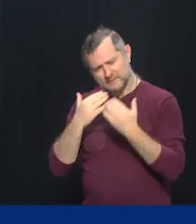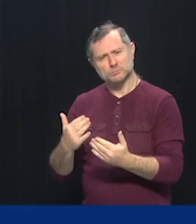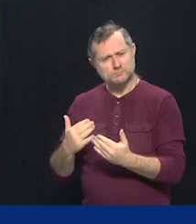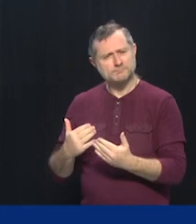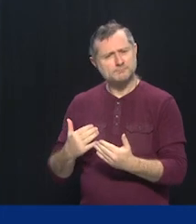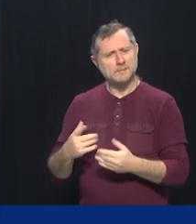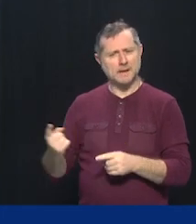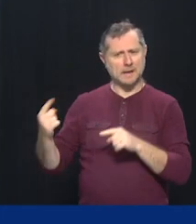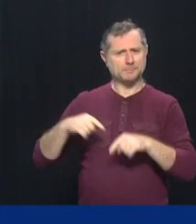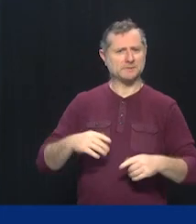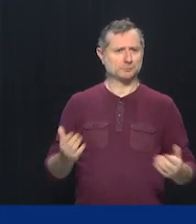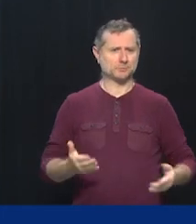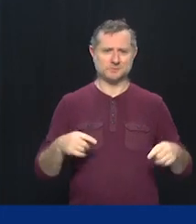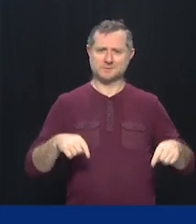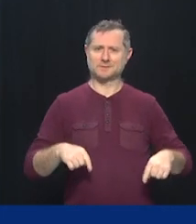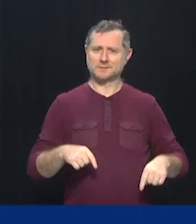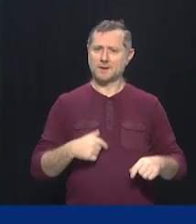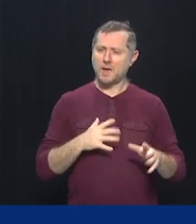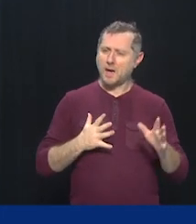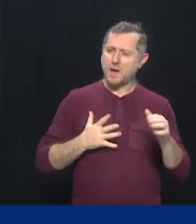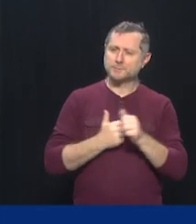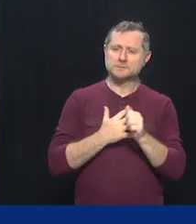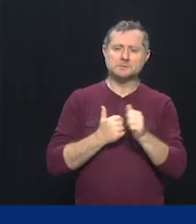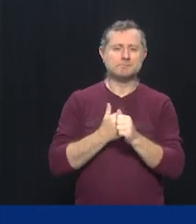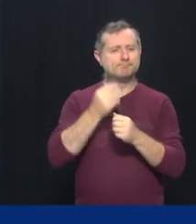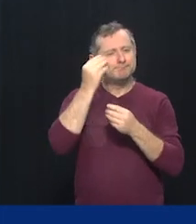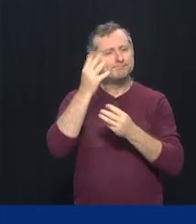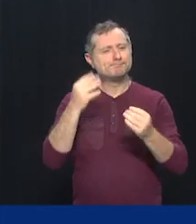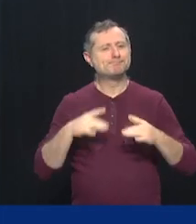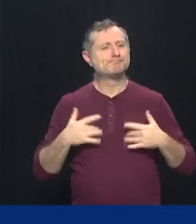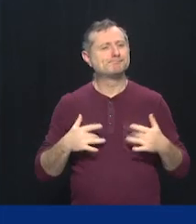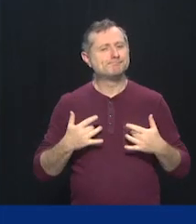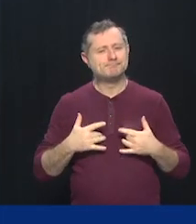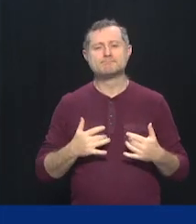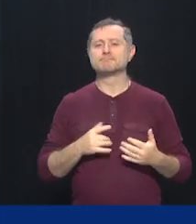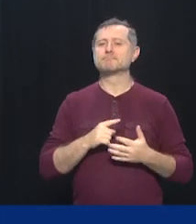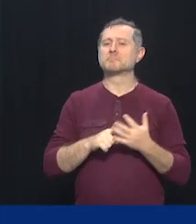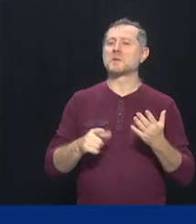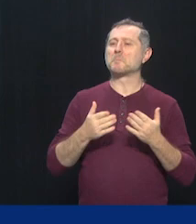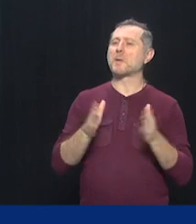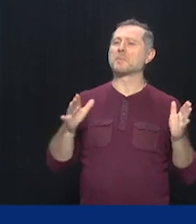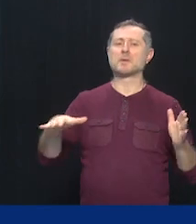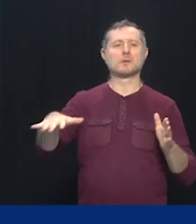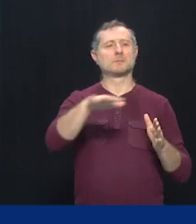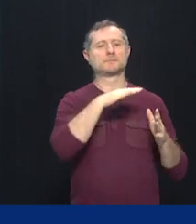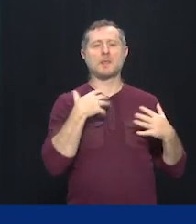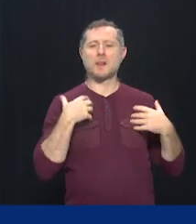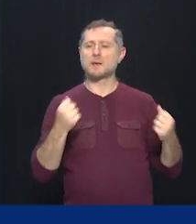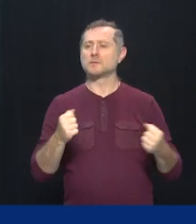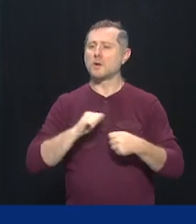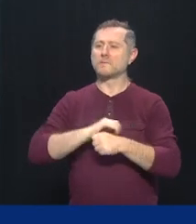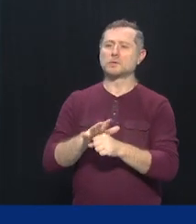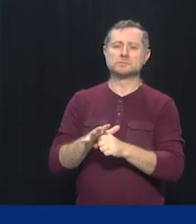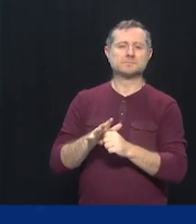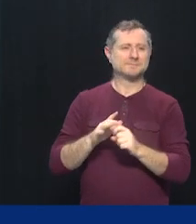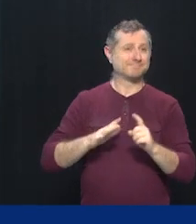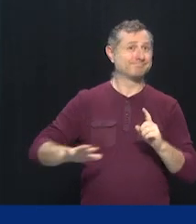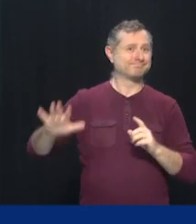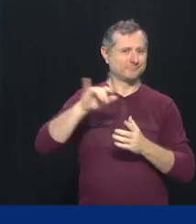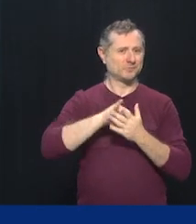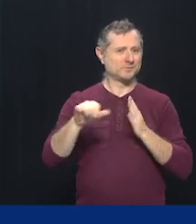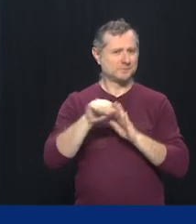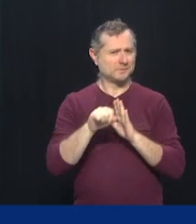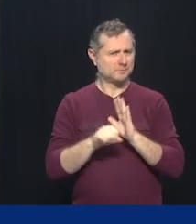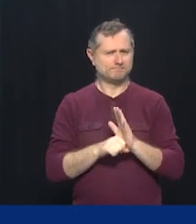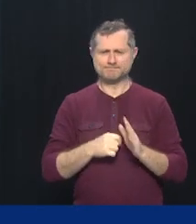today and to update us about this critical public health issue that we're facing across the state. We appreciate your thoughtful